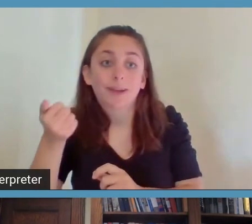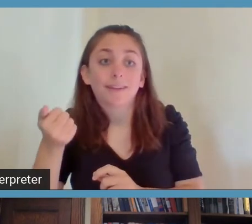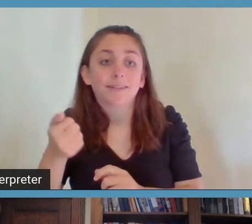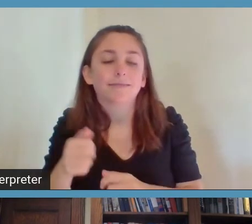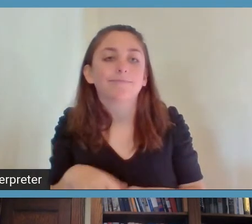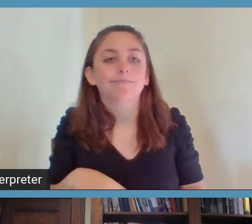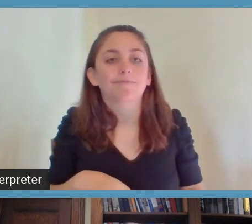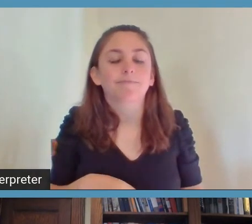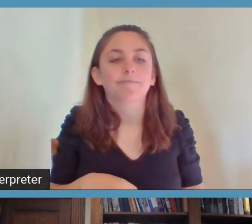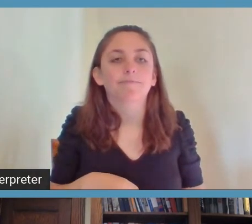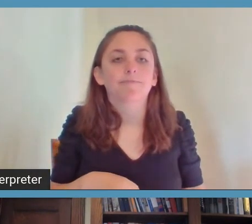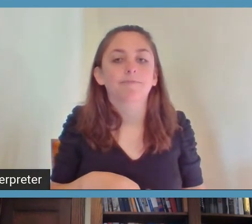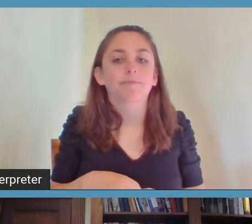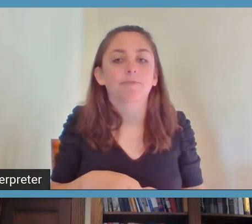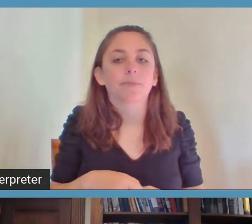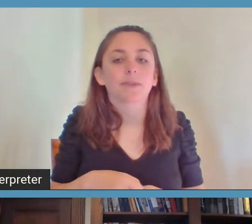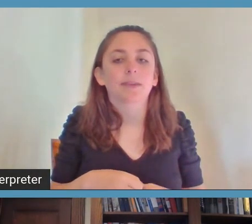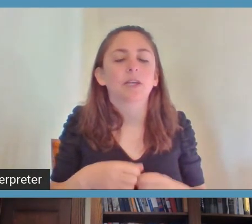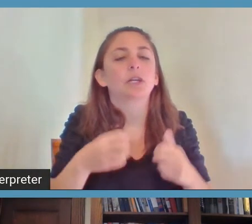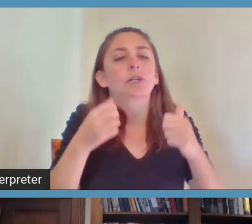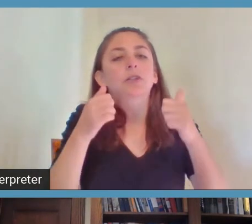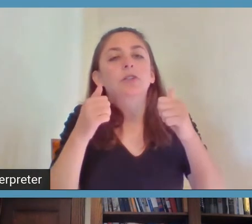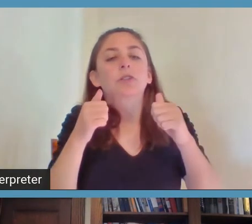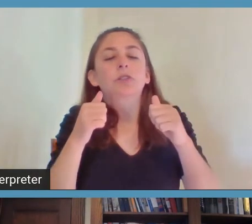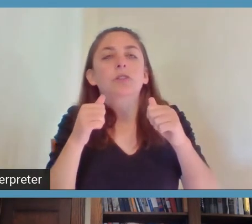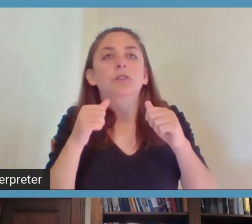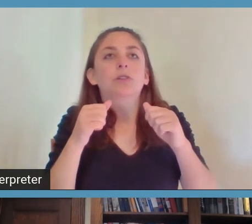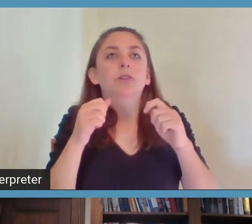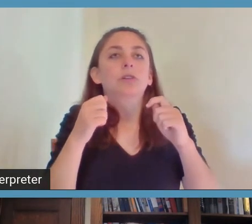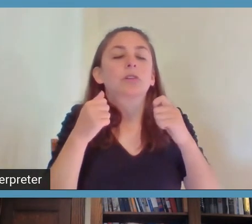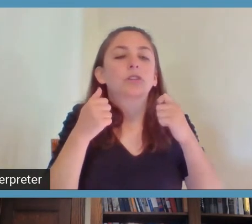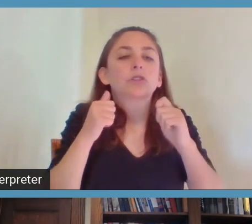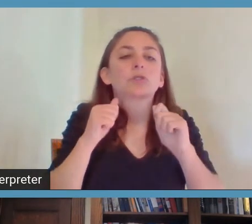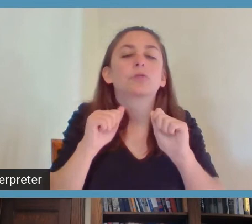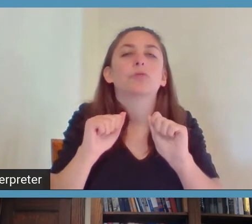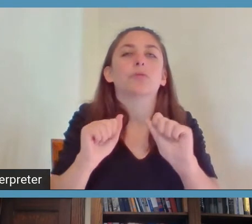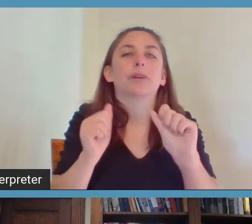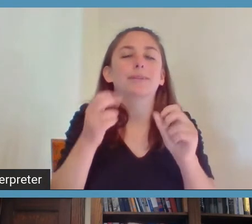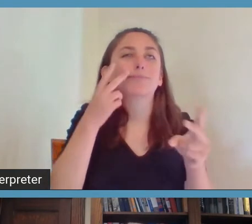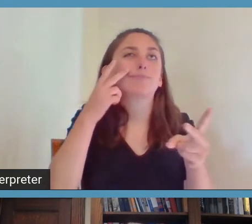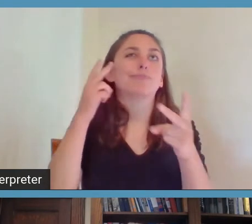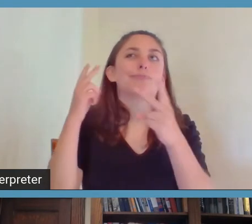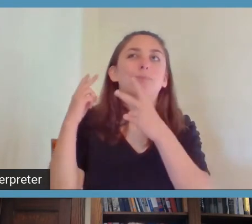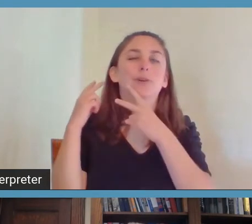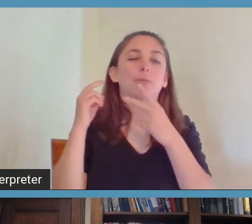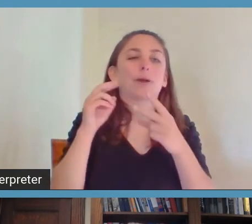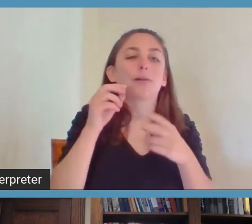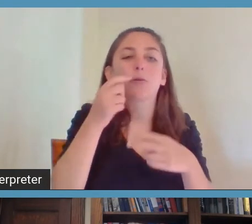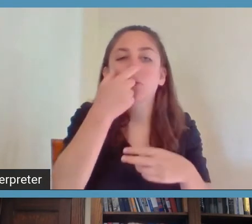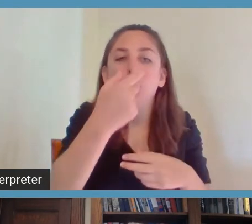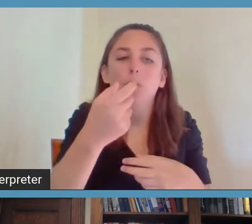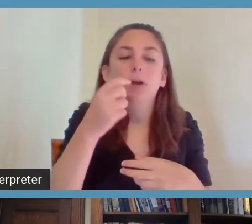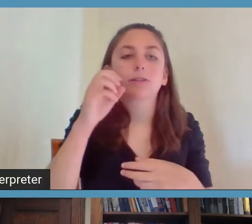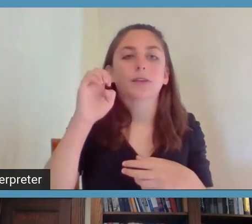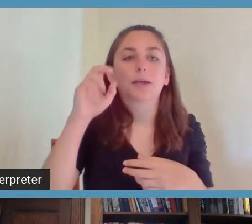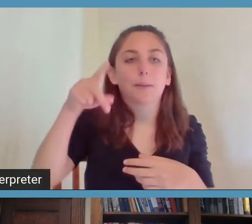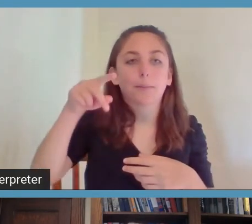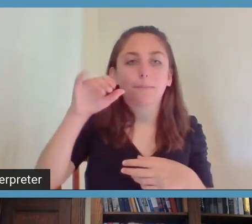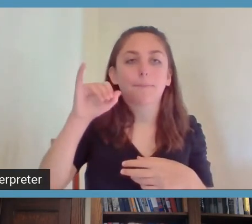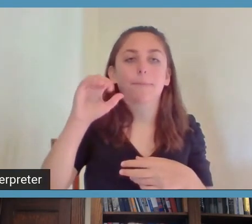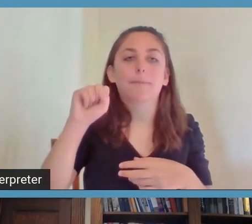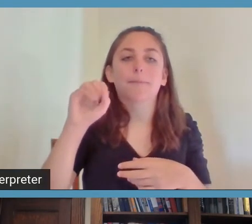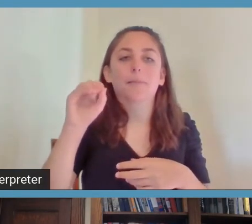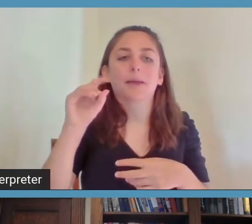then. I try to make it a point not to listen to old episodes or to myself. I still can't get used to